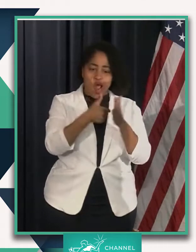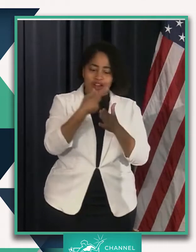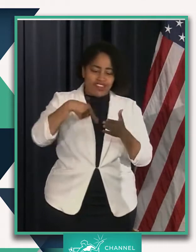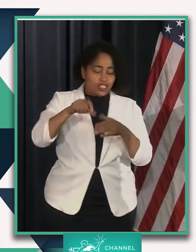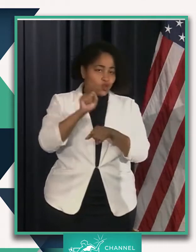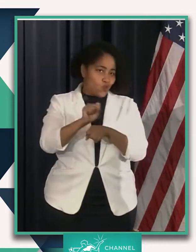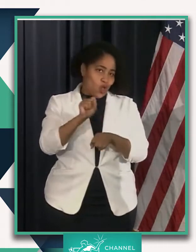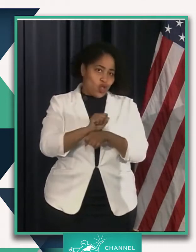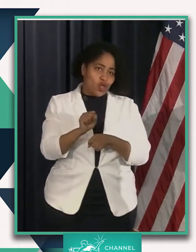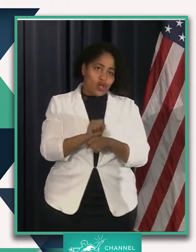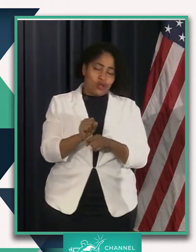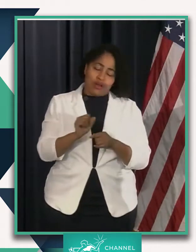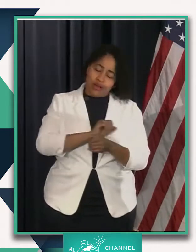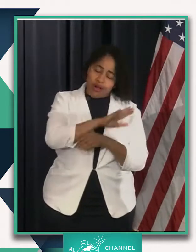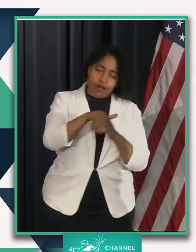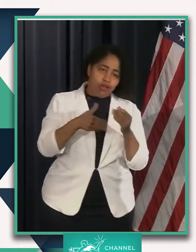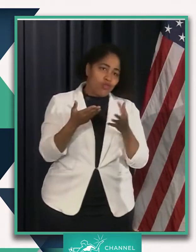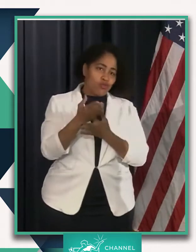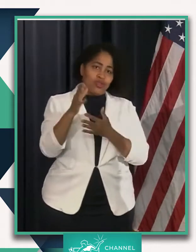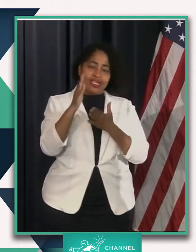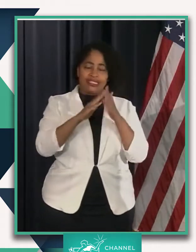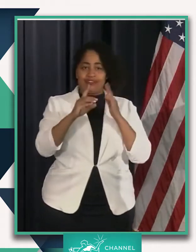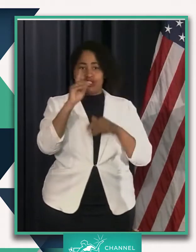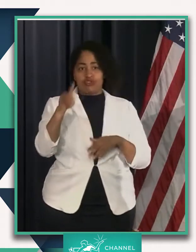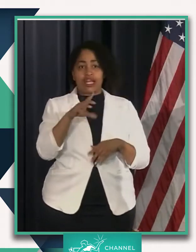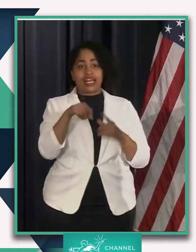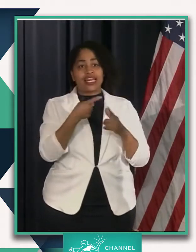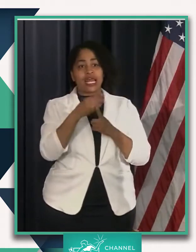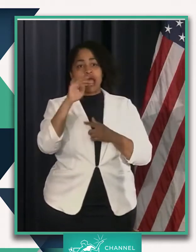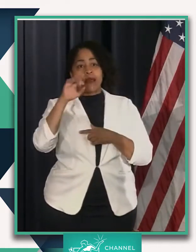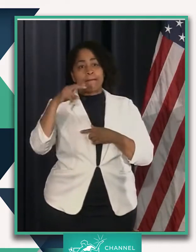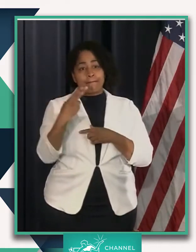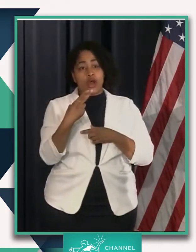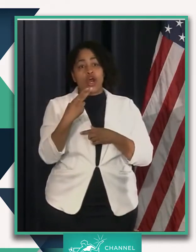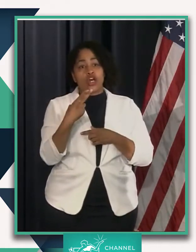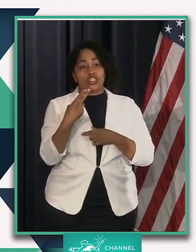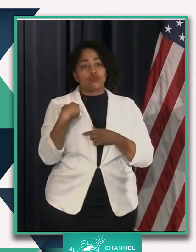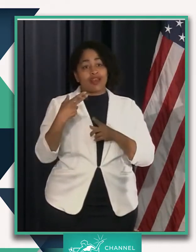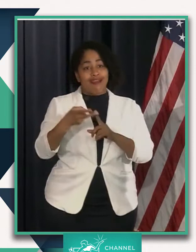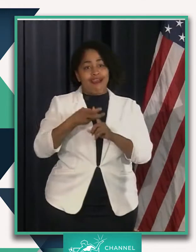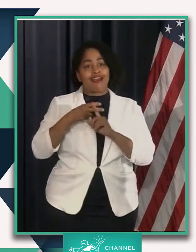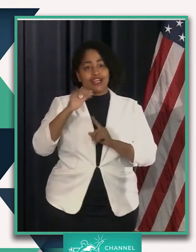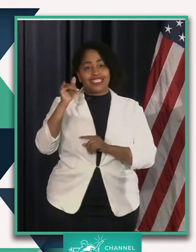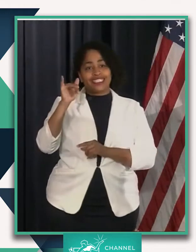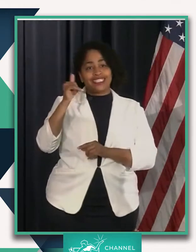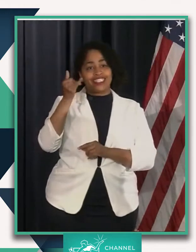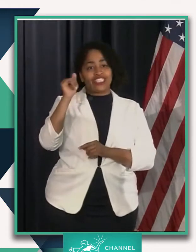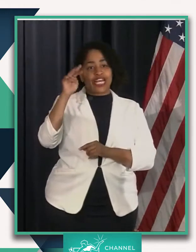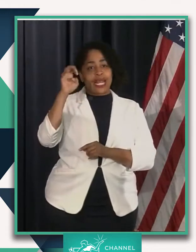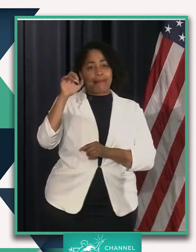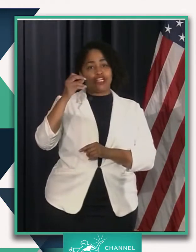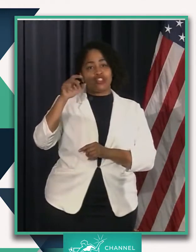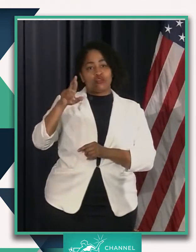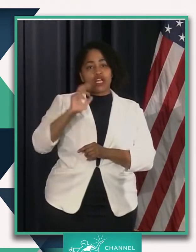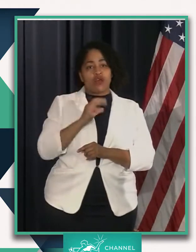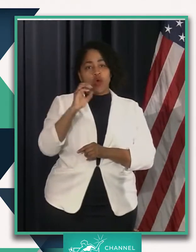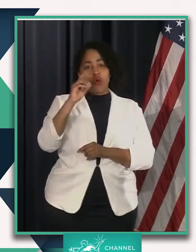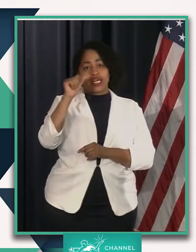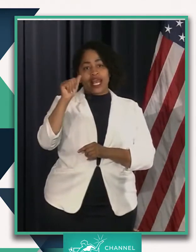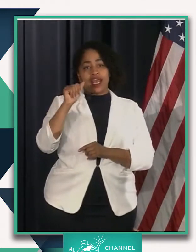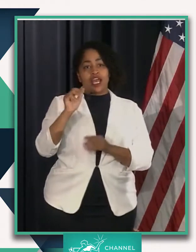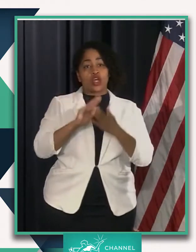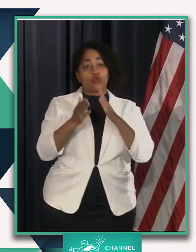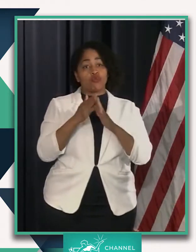work across the city. And then in March 2021, we also hired Jamie Jr., our ODA Community